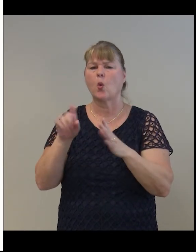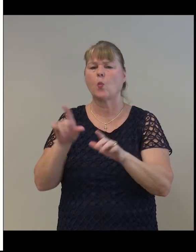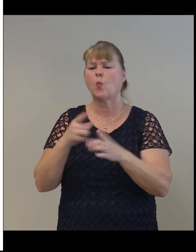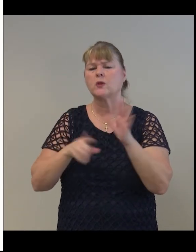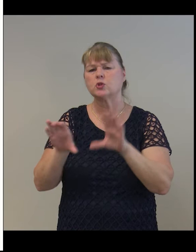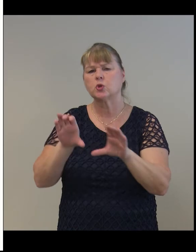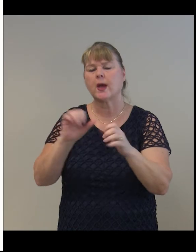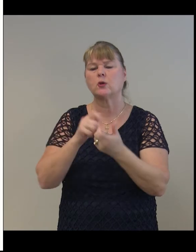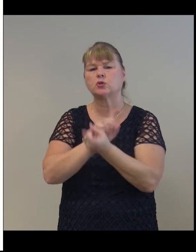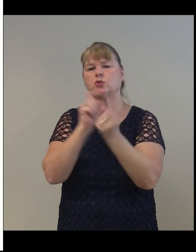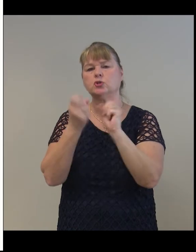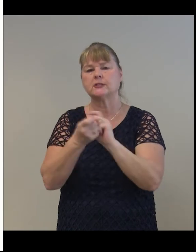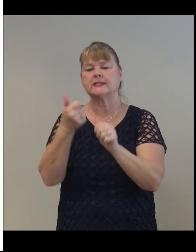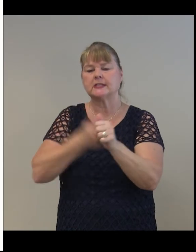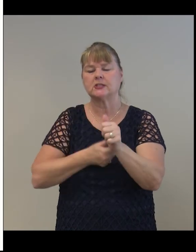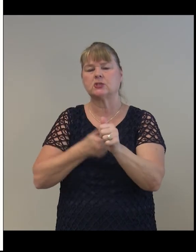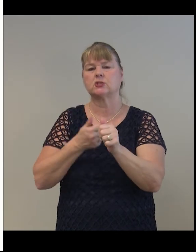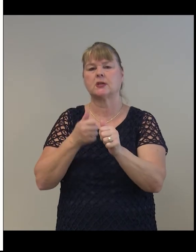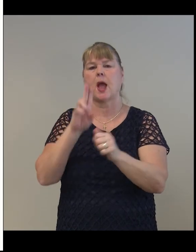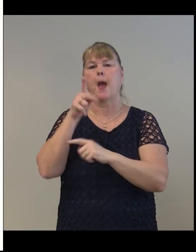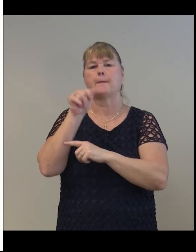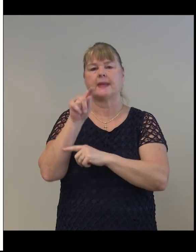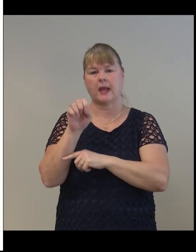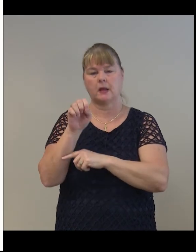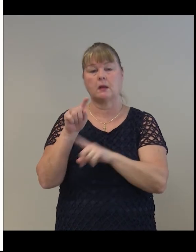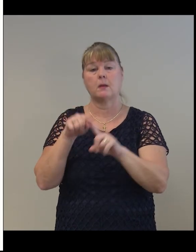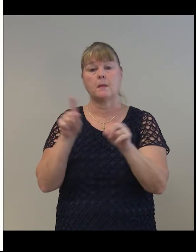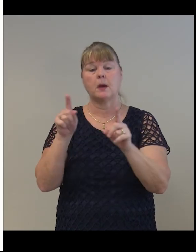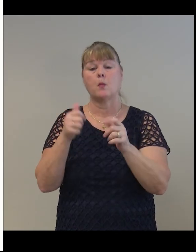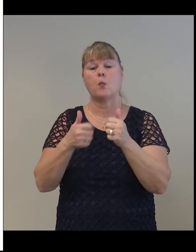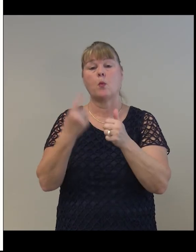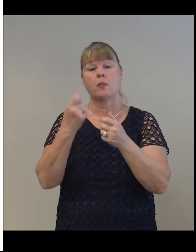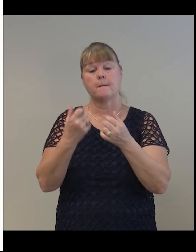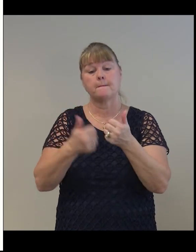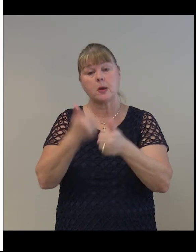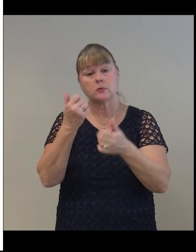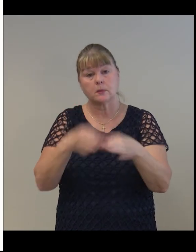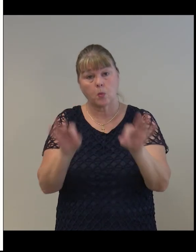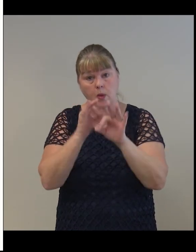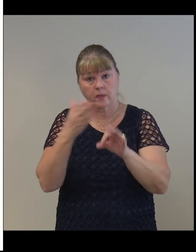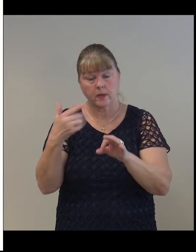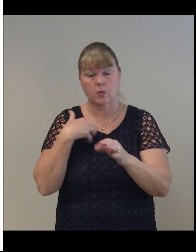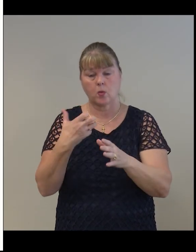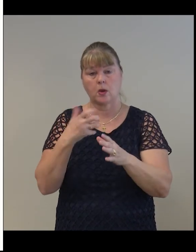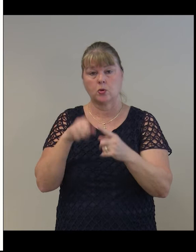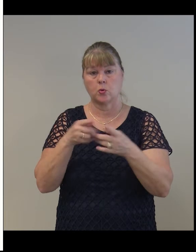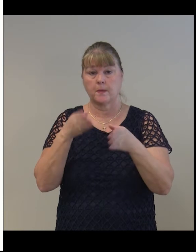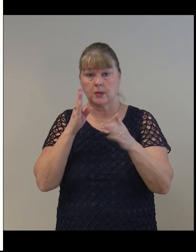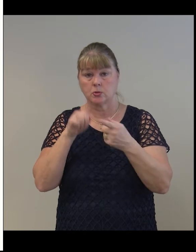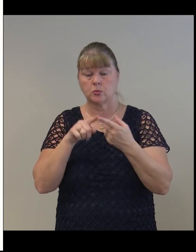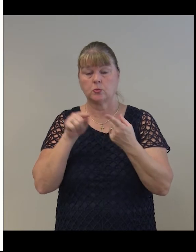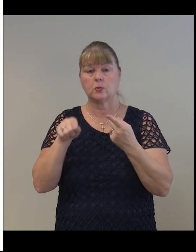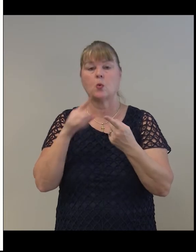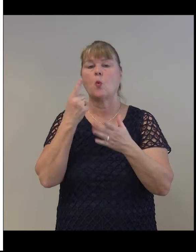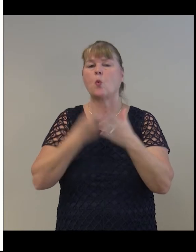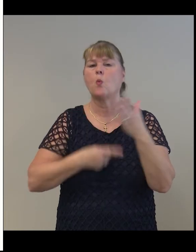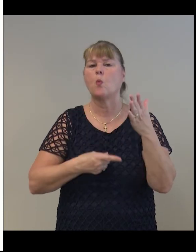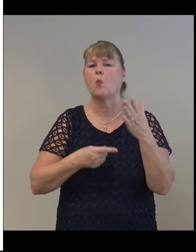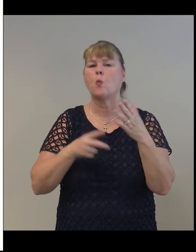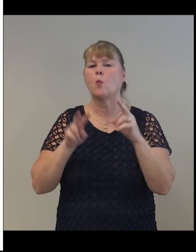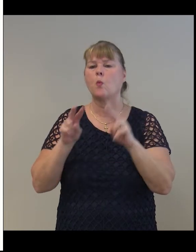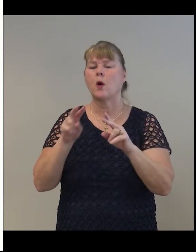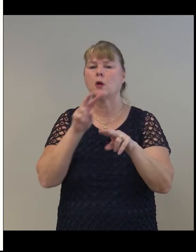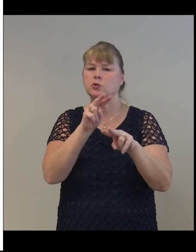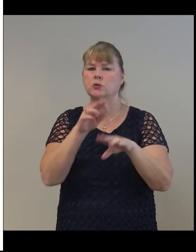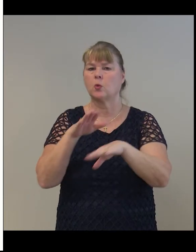that cone is doing and how it changes with each and every update. But one of the most important things that we want to draw your attention to is